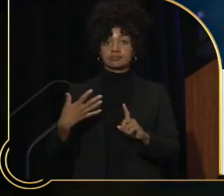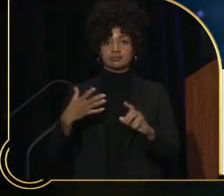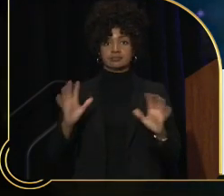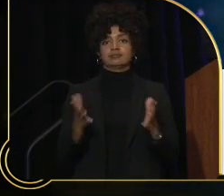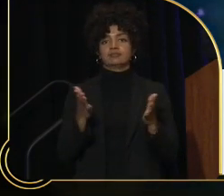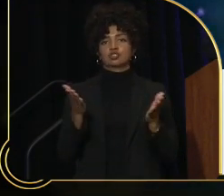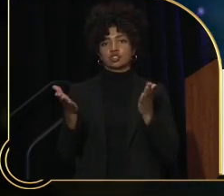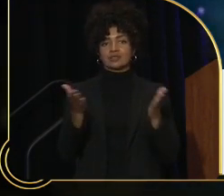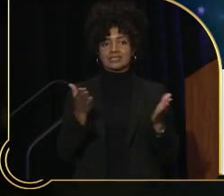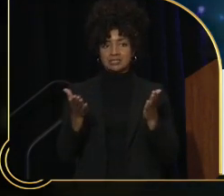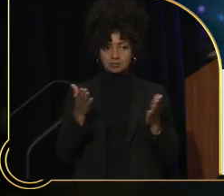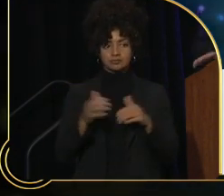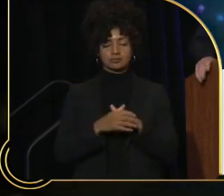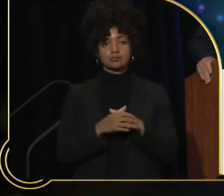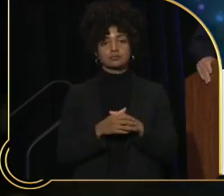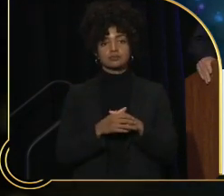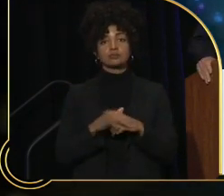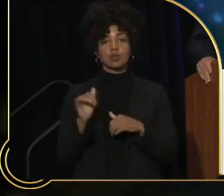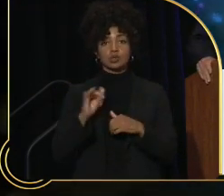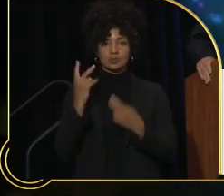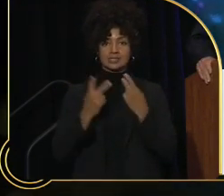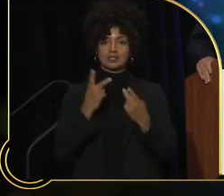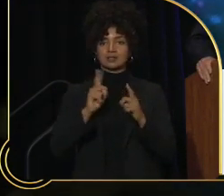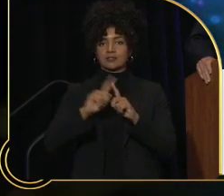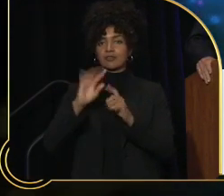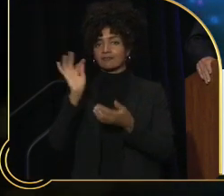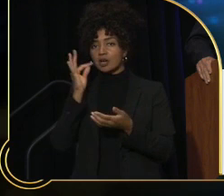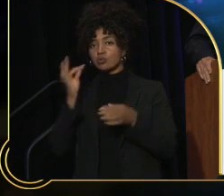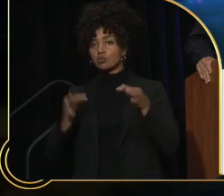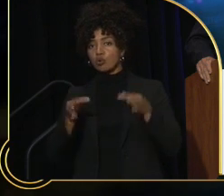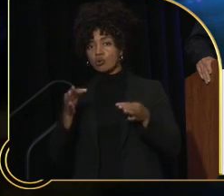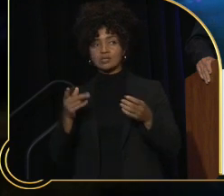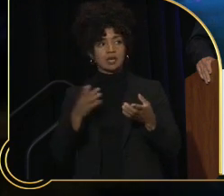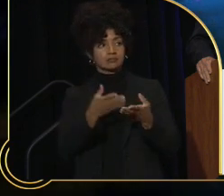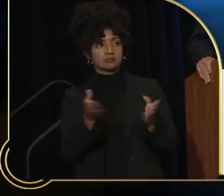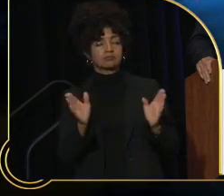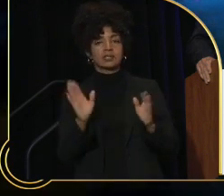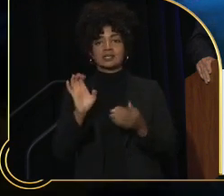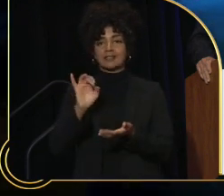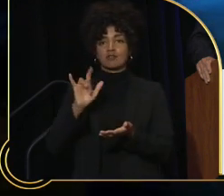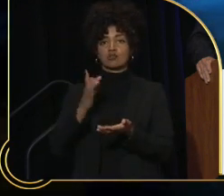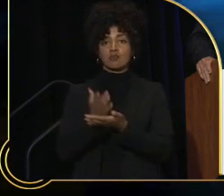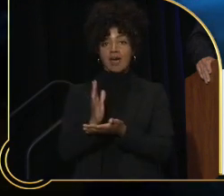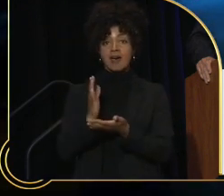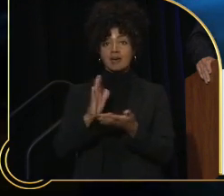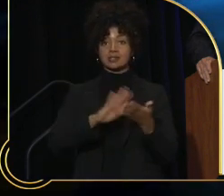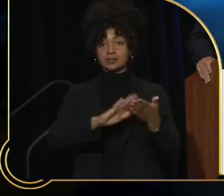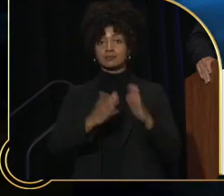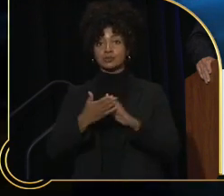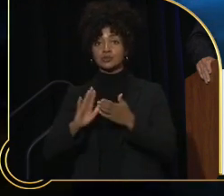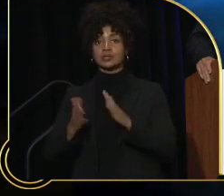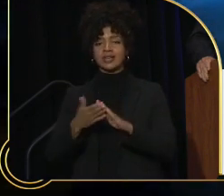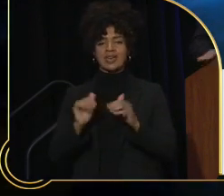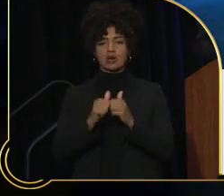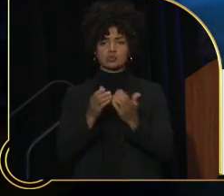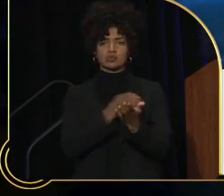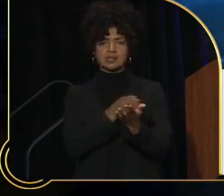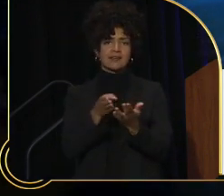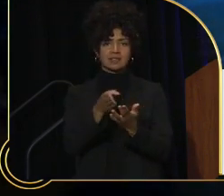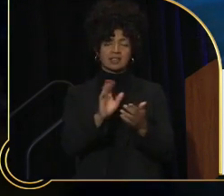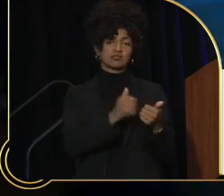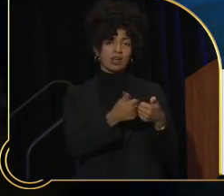cases in the federal courts and with the broader civil rights community, navigating challenges in the federal